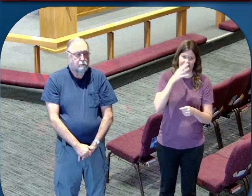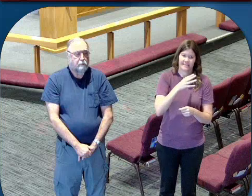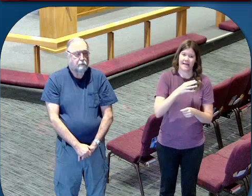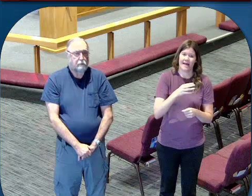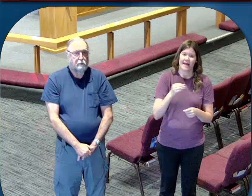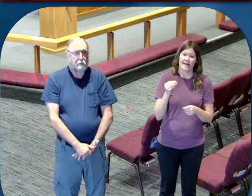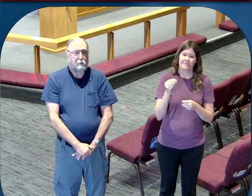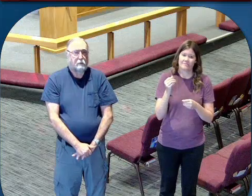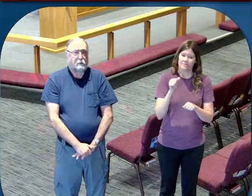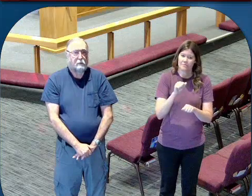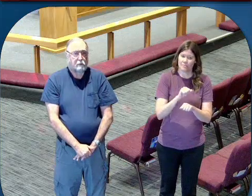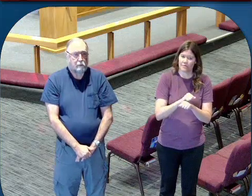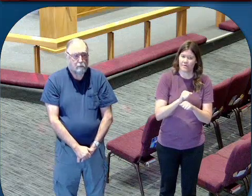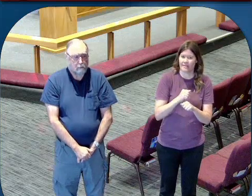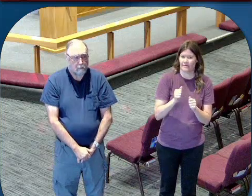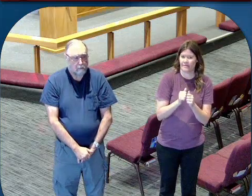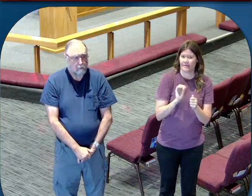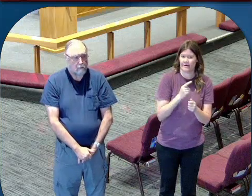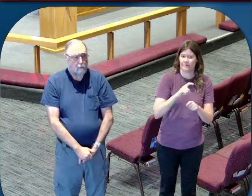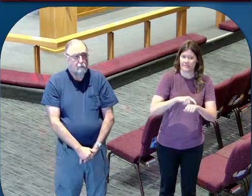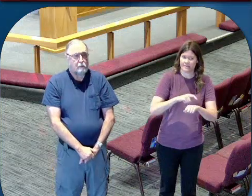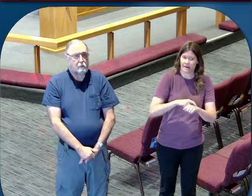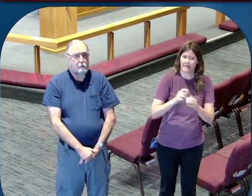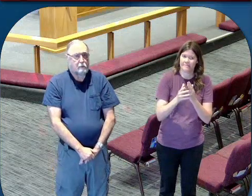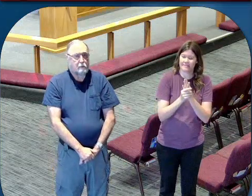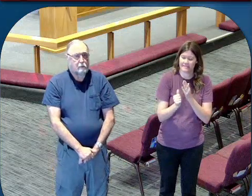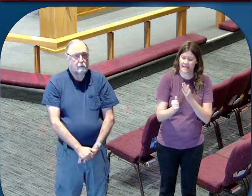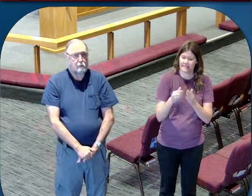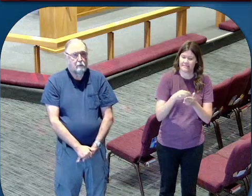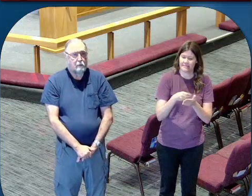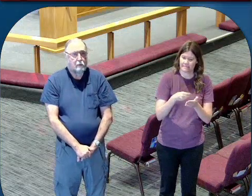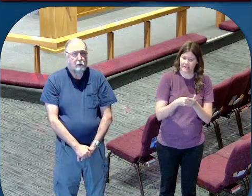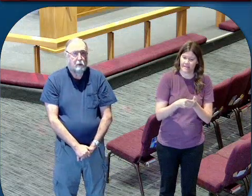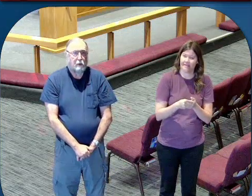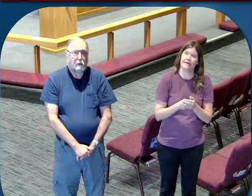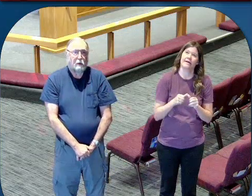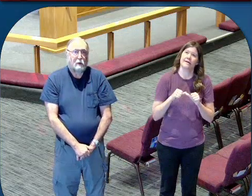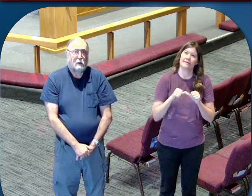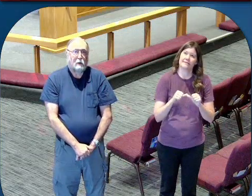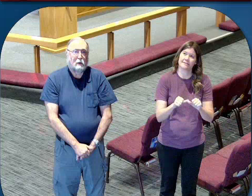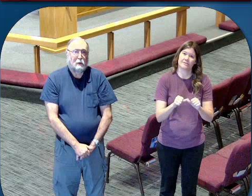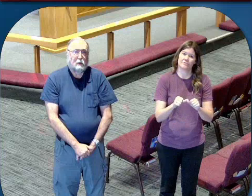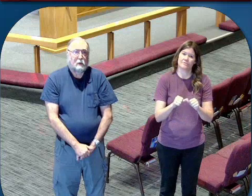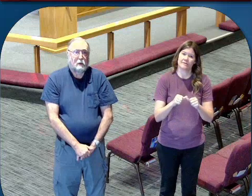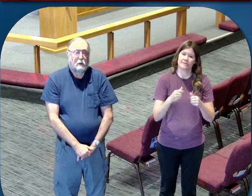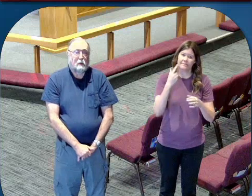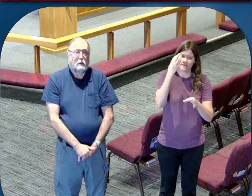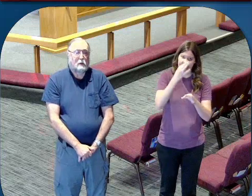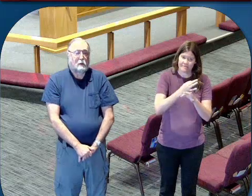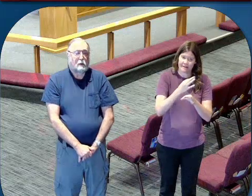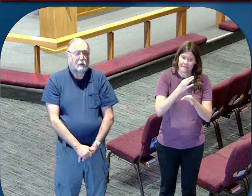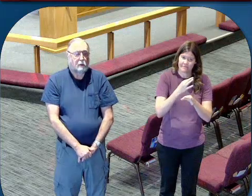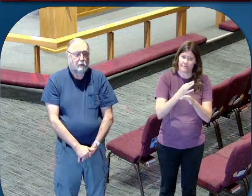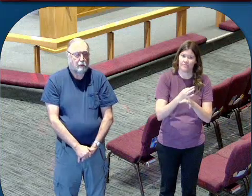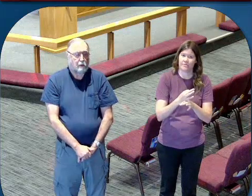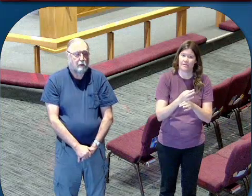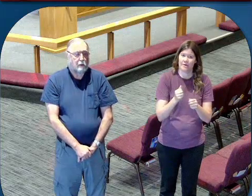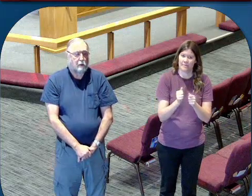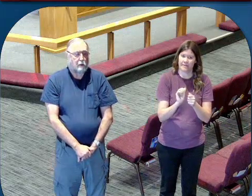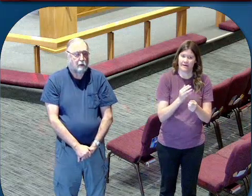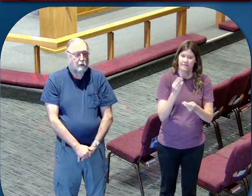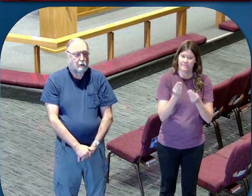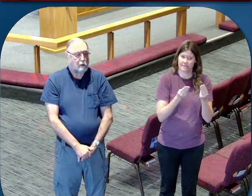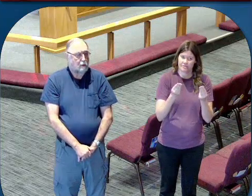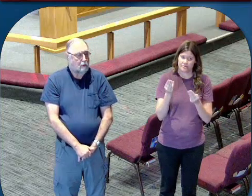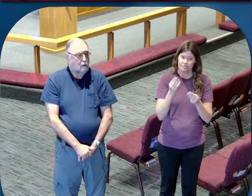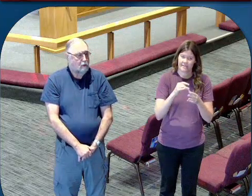and in proper stewardship of our time, talents, and money, continue to be faithful partners in ministry. Lord, in your